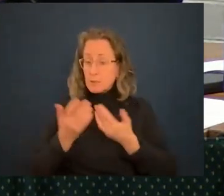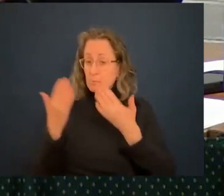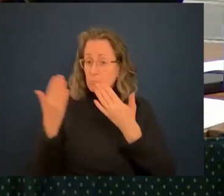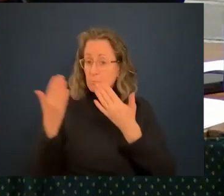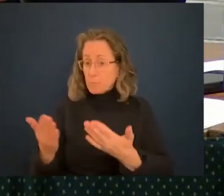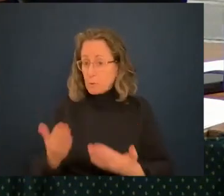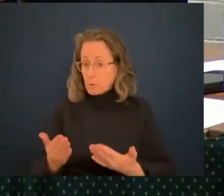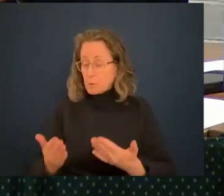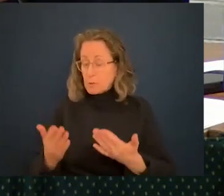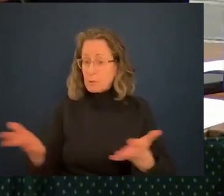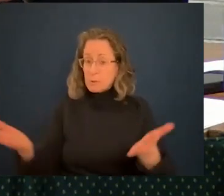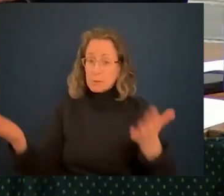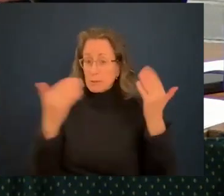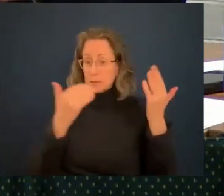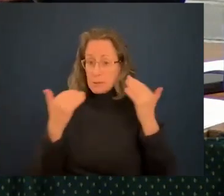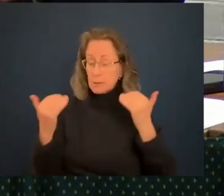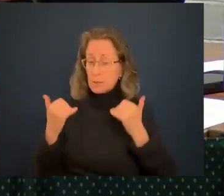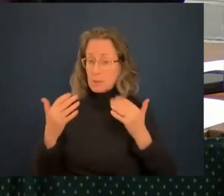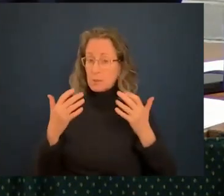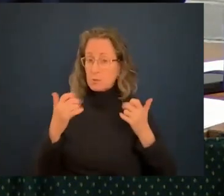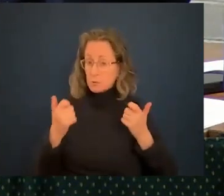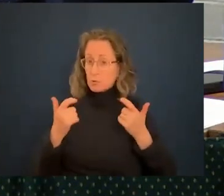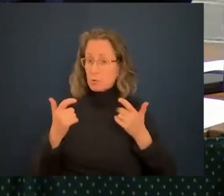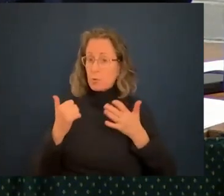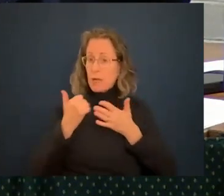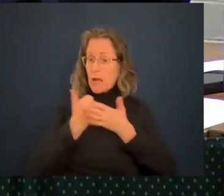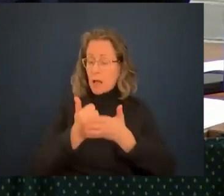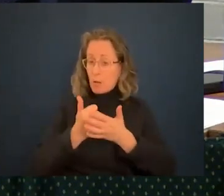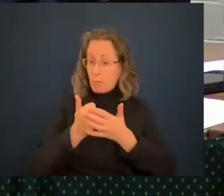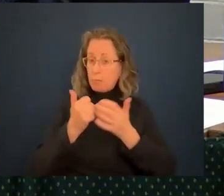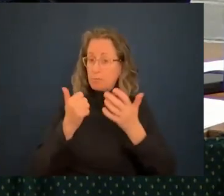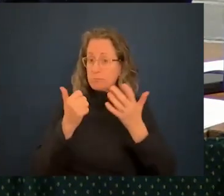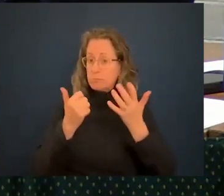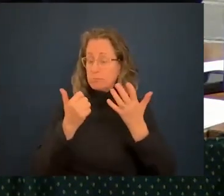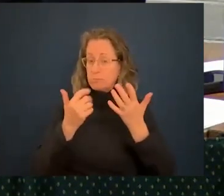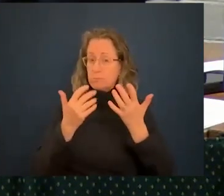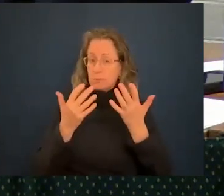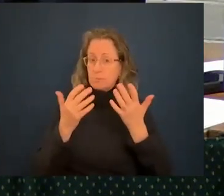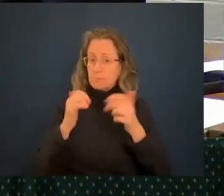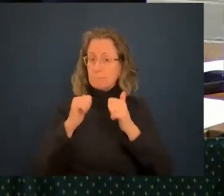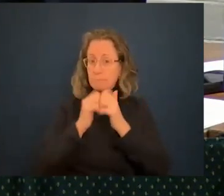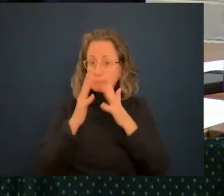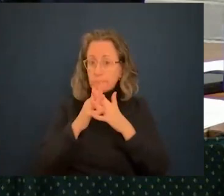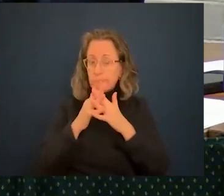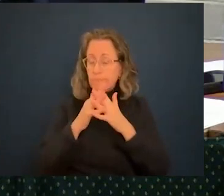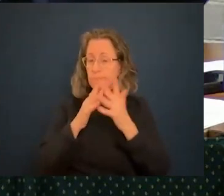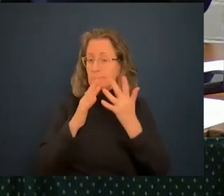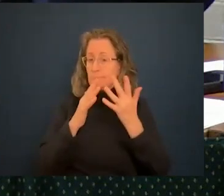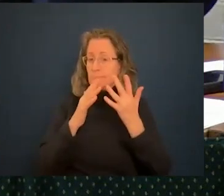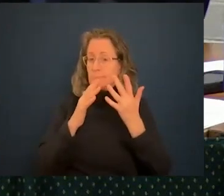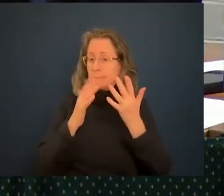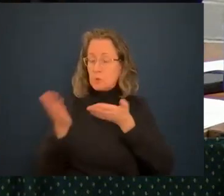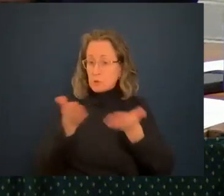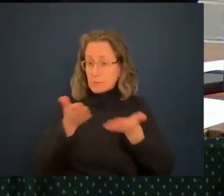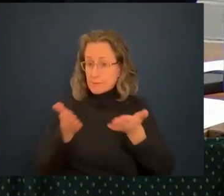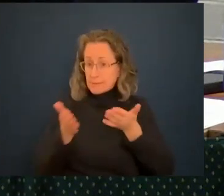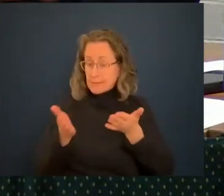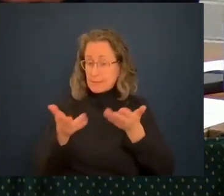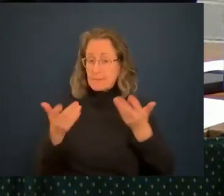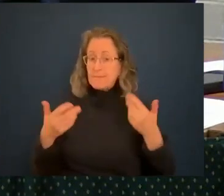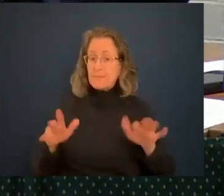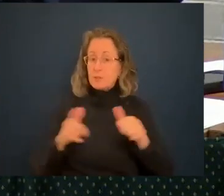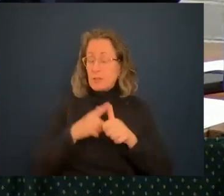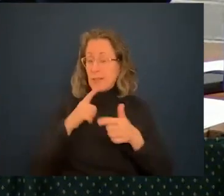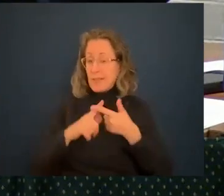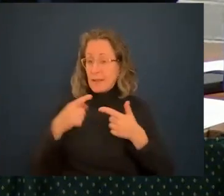recommendations something like that yeah right and then we would develop a forum for consideration